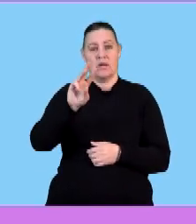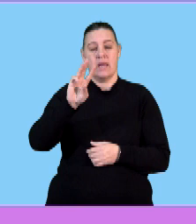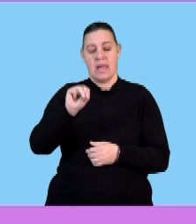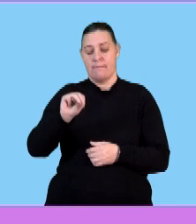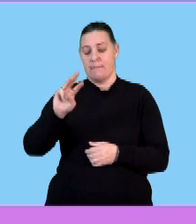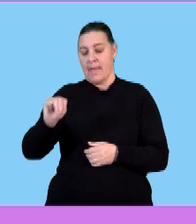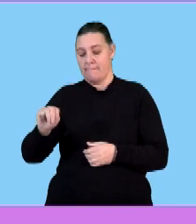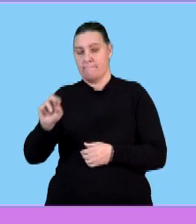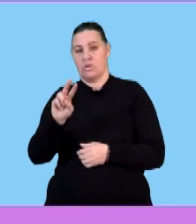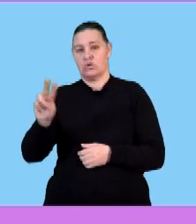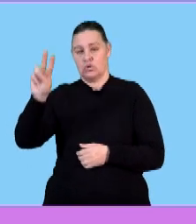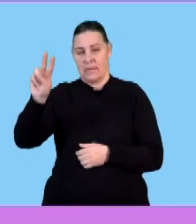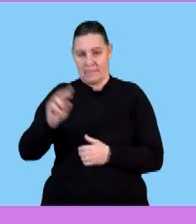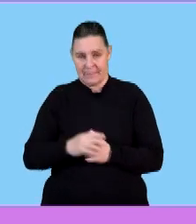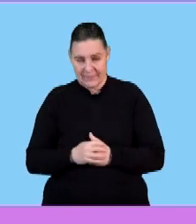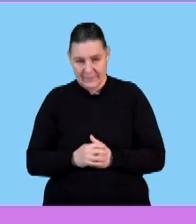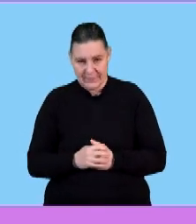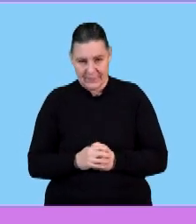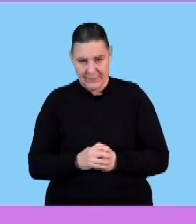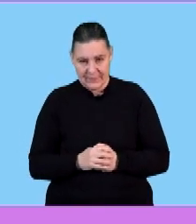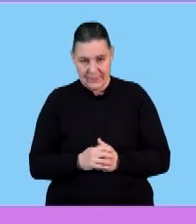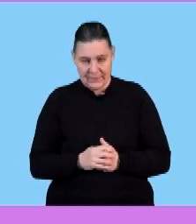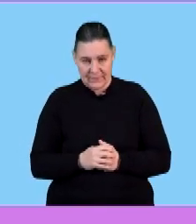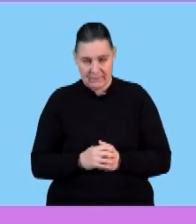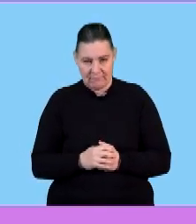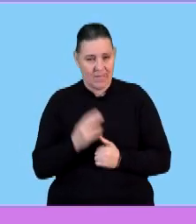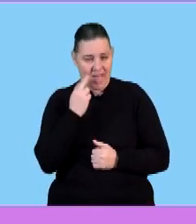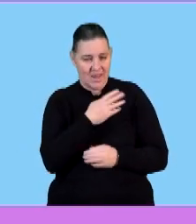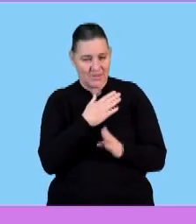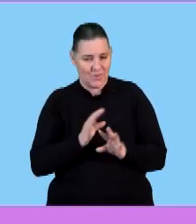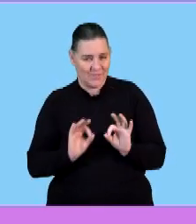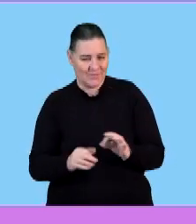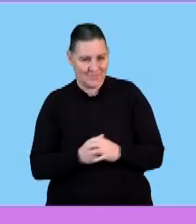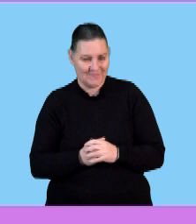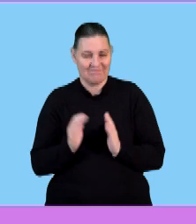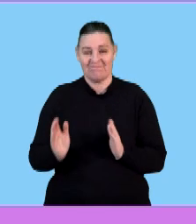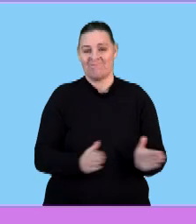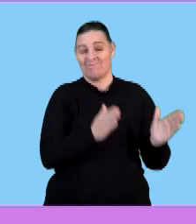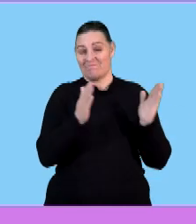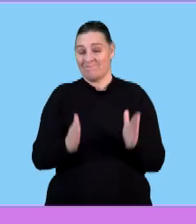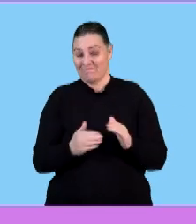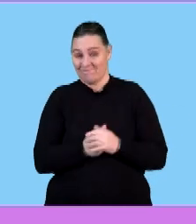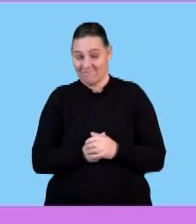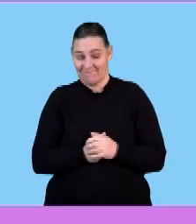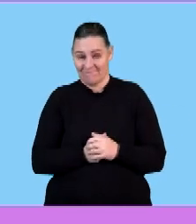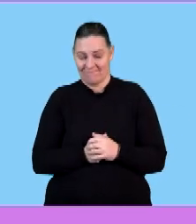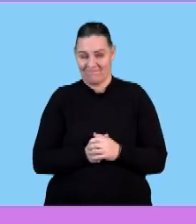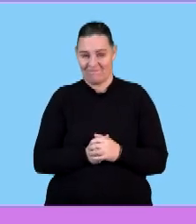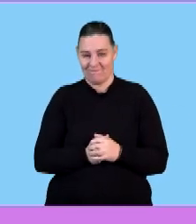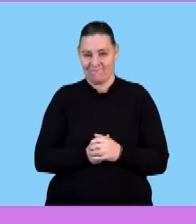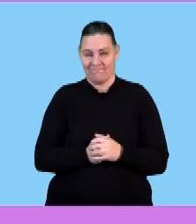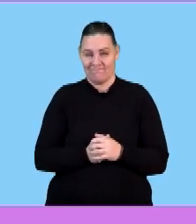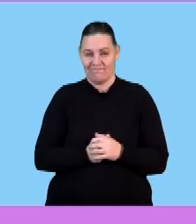7.2 millimeters with the squared sign. Millimeters squared. Nice work. Let's carry on.